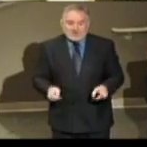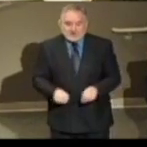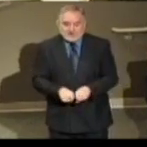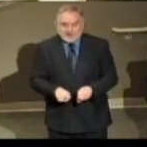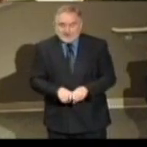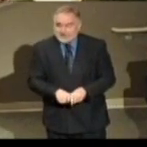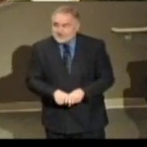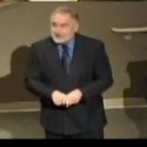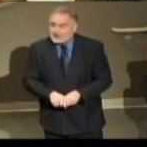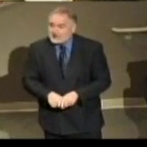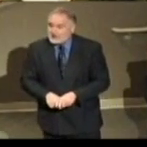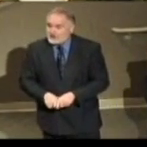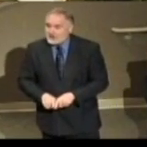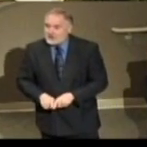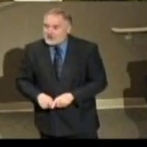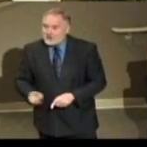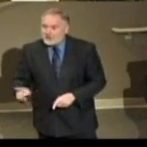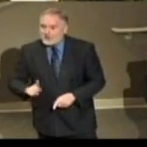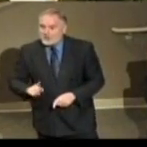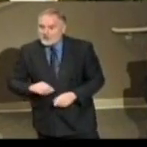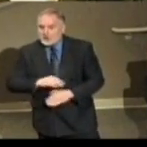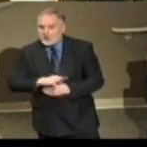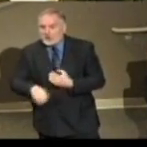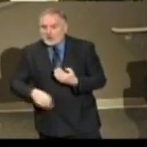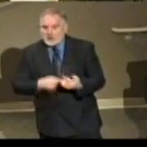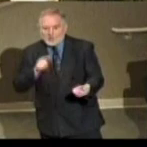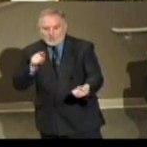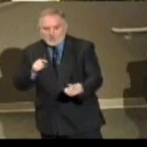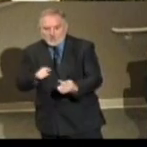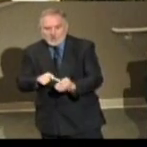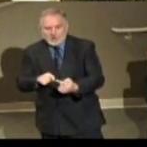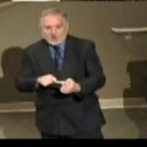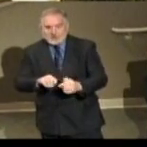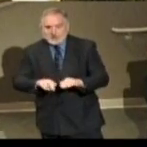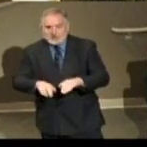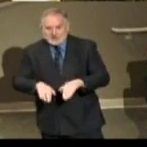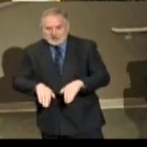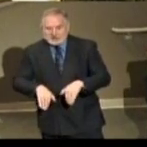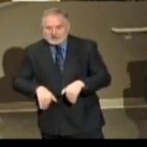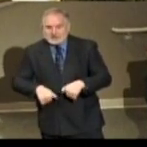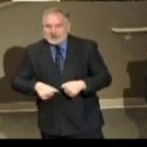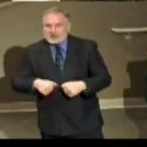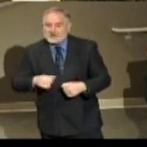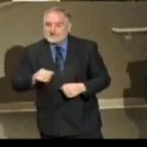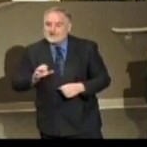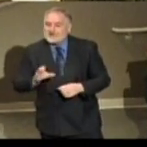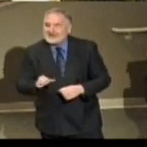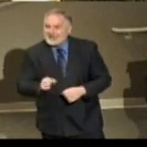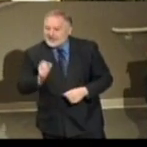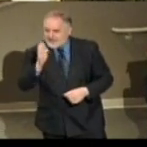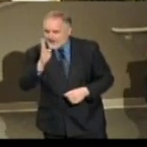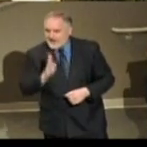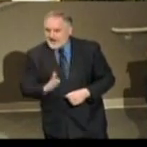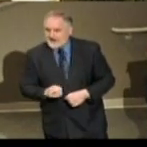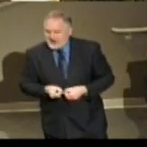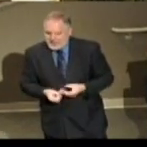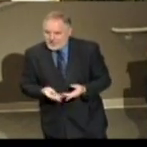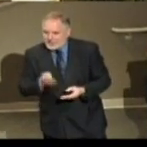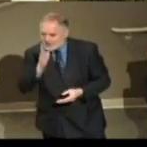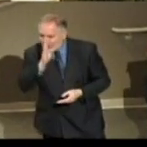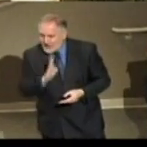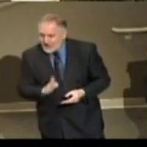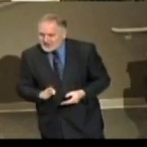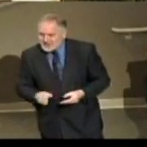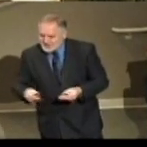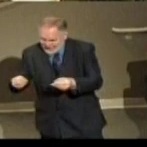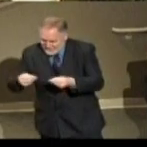well, where the whole goal is how to get God to help you get what you want. The whole goal is how to get